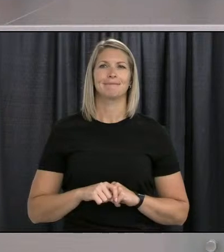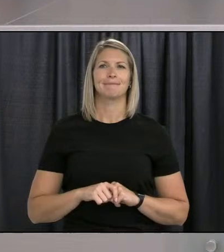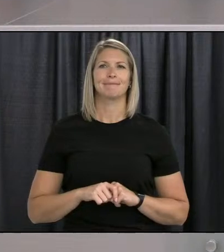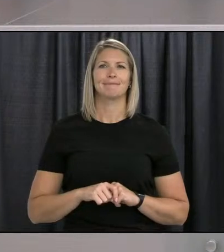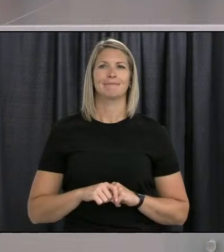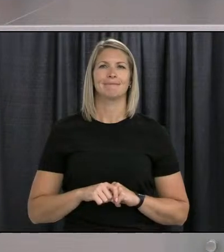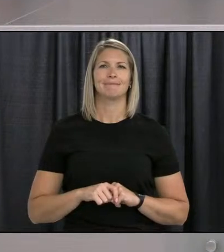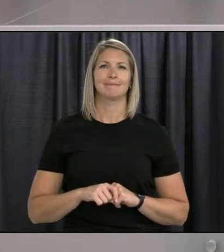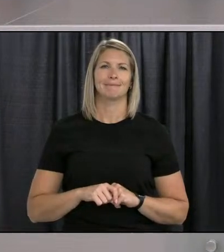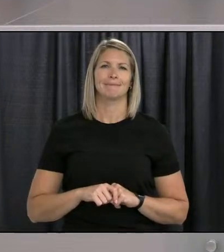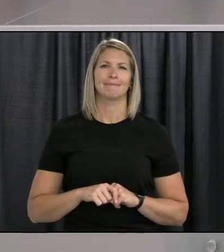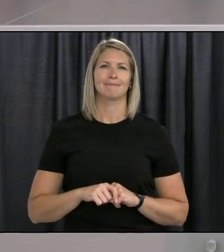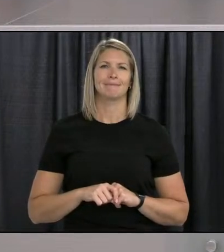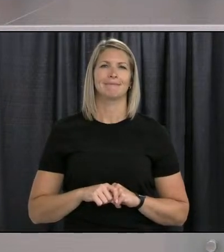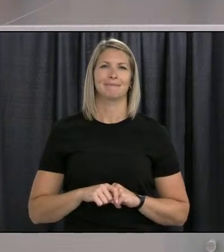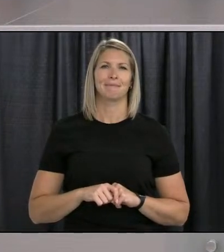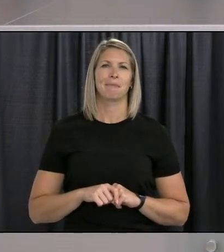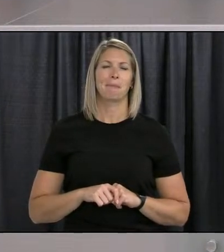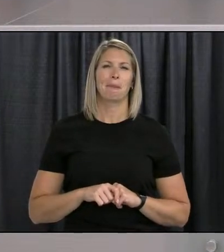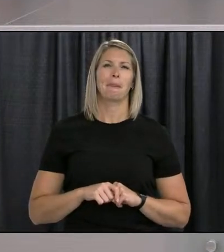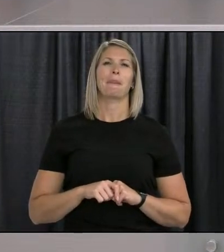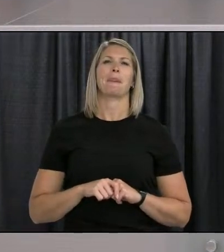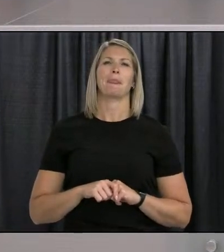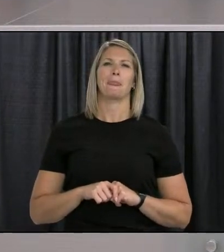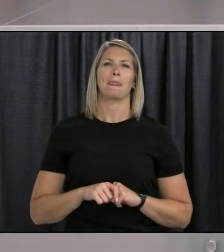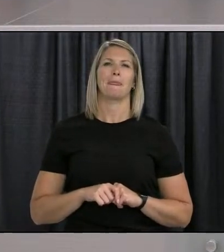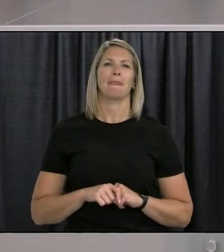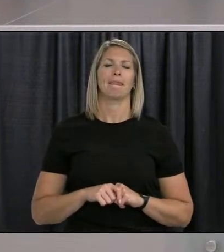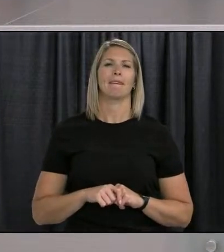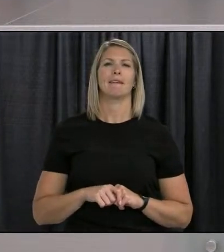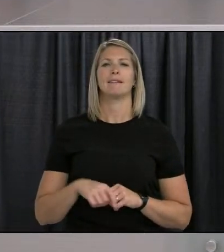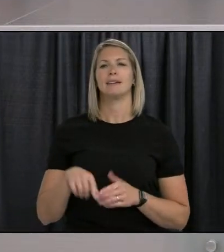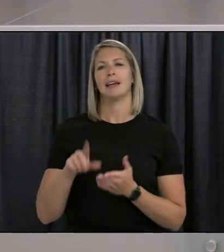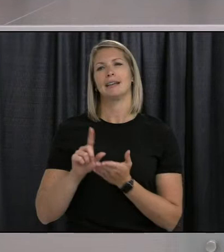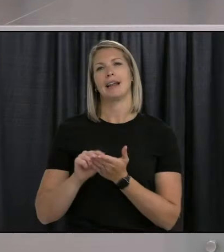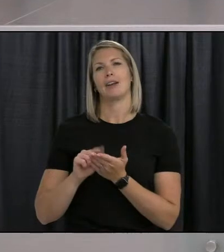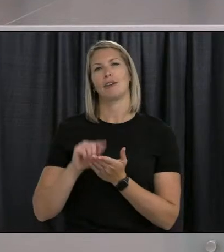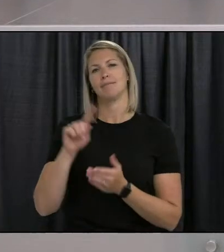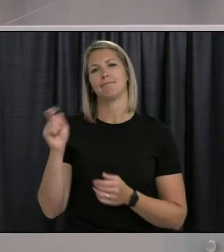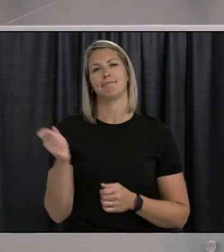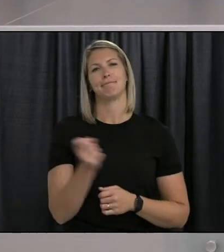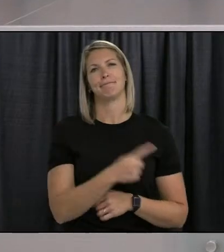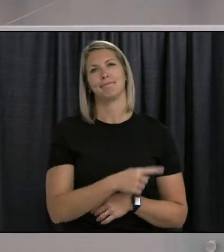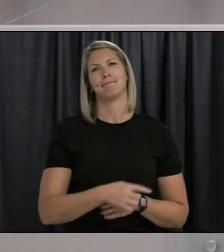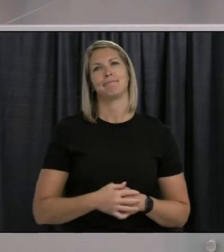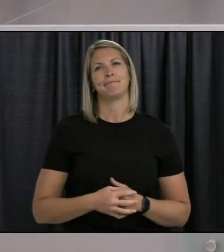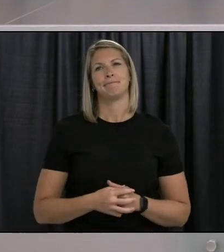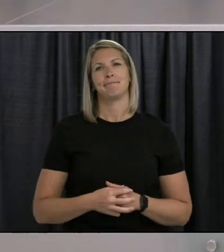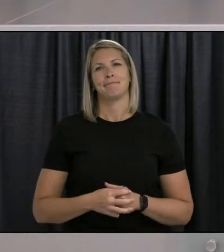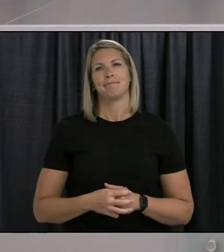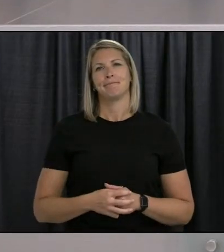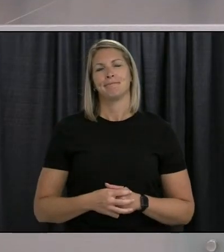Thank you. Our next questions are from Peter Jackson of The Telegram. Please go ahead.